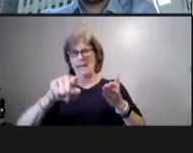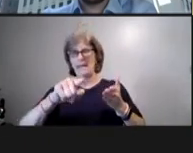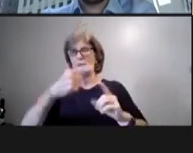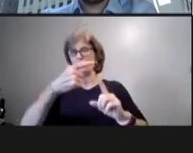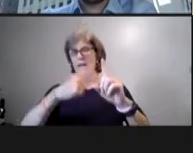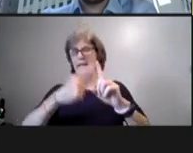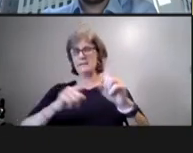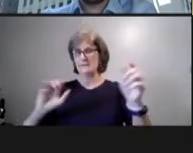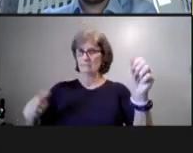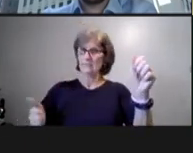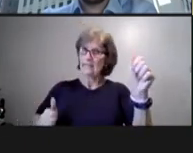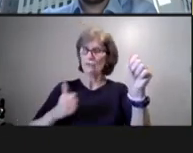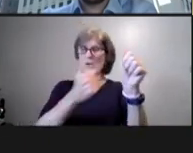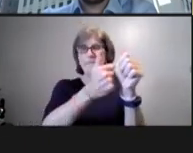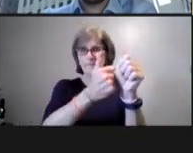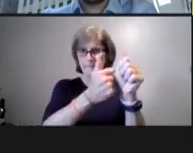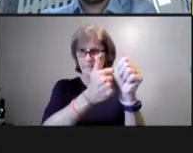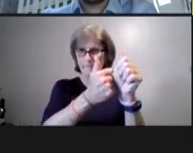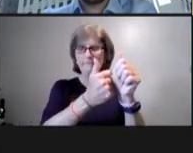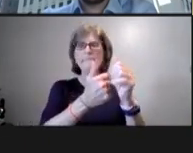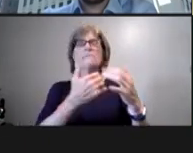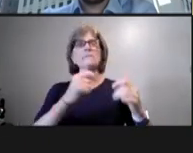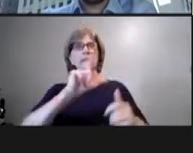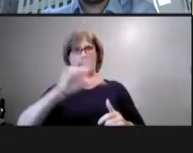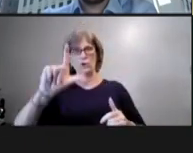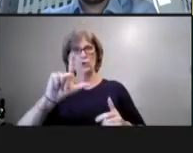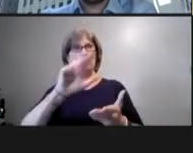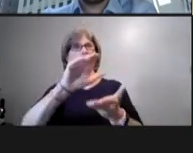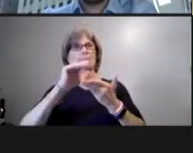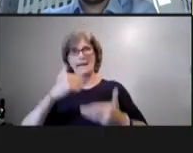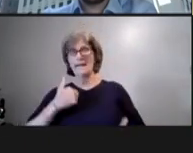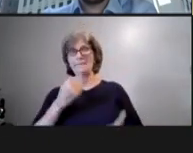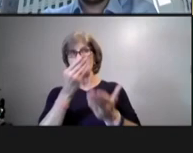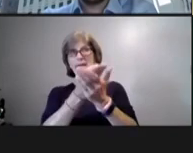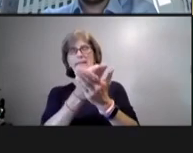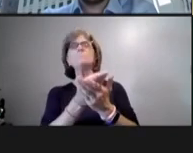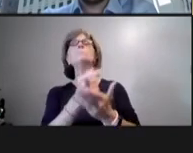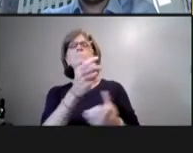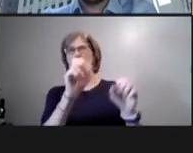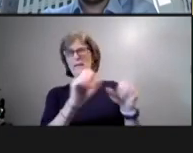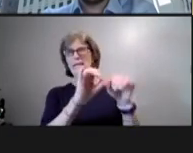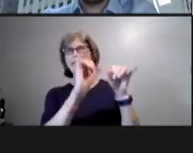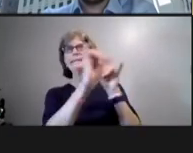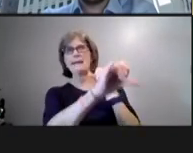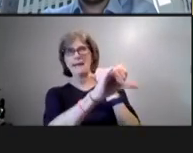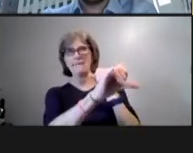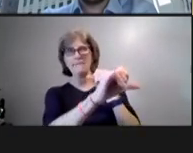housing. We're able to pay around 170